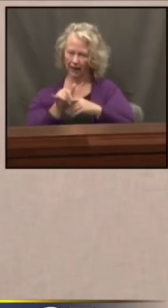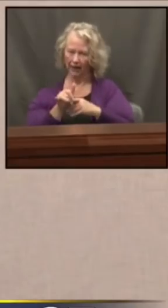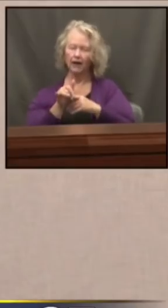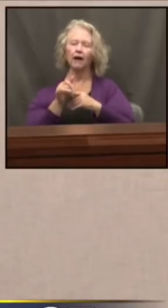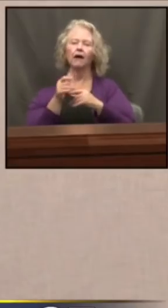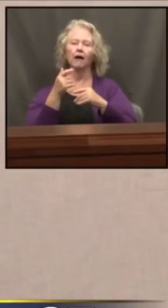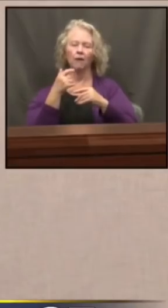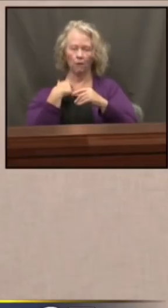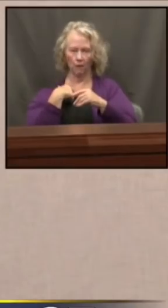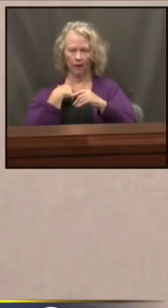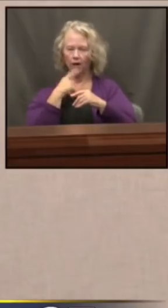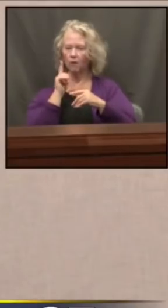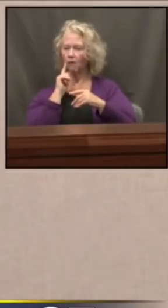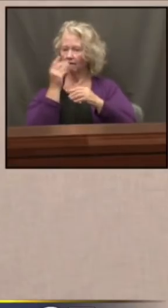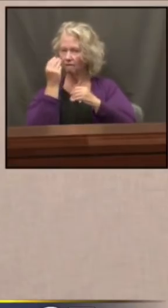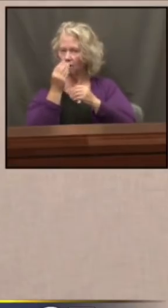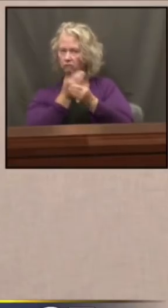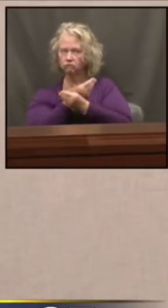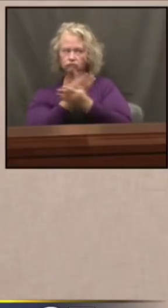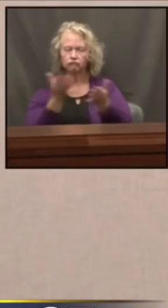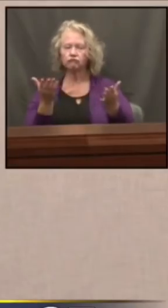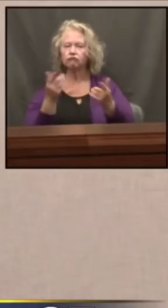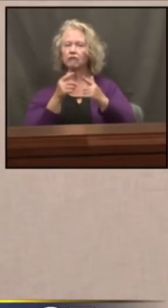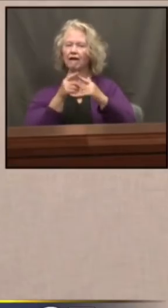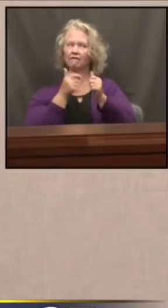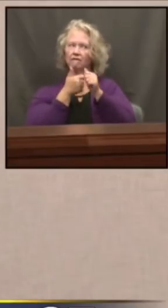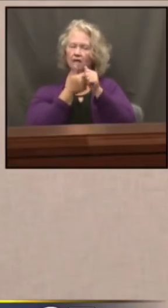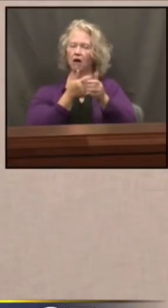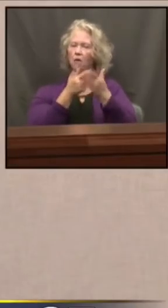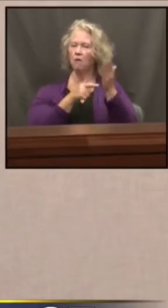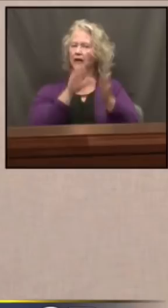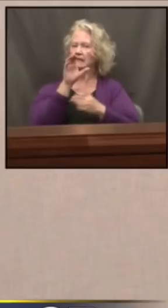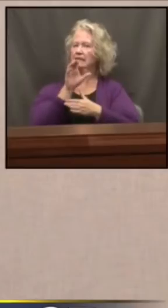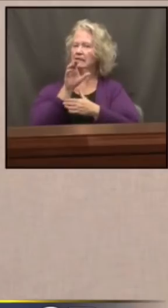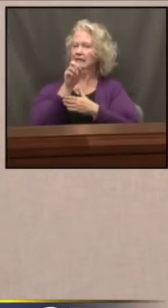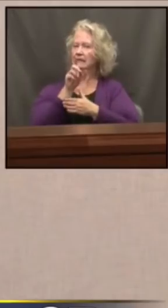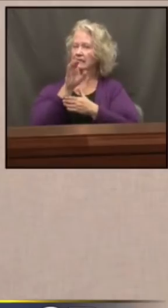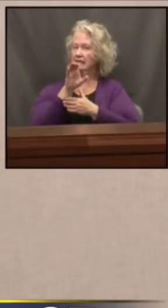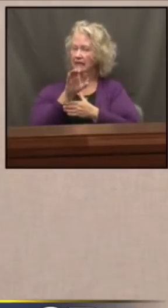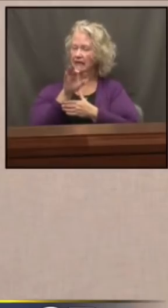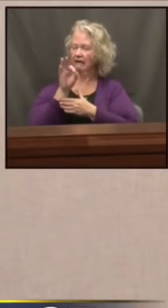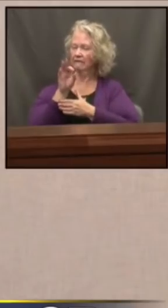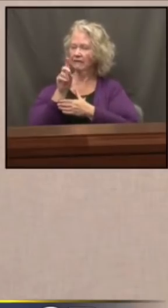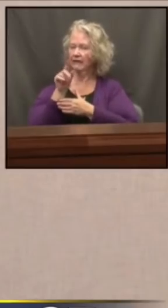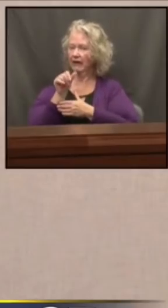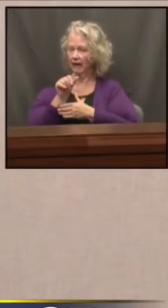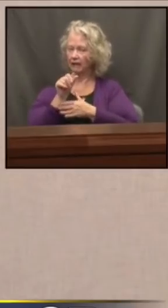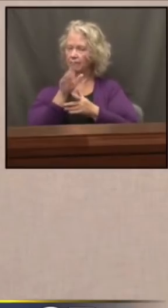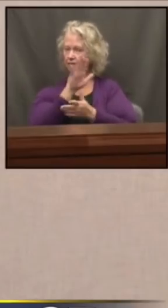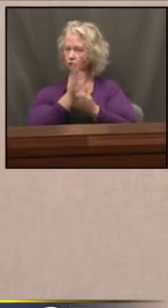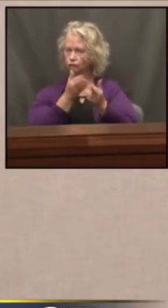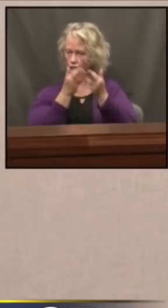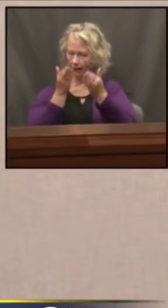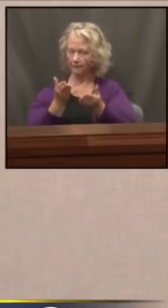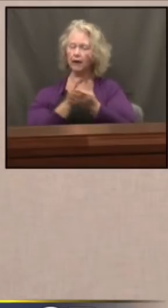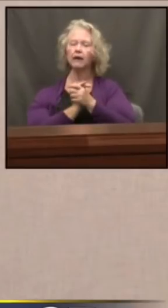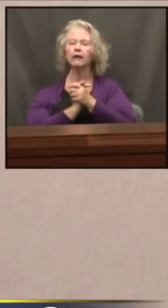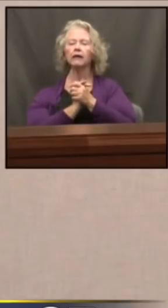the information out. We'll make sure that the CDC and FDA recommendations are cascaded. But we're anticipating, based on the fact that we